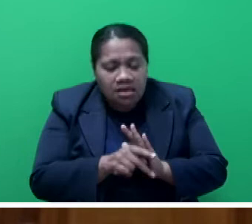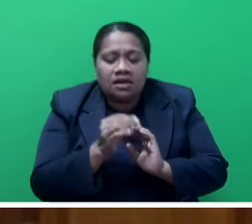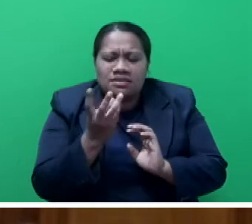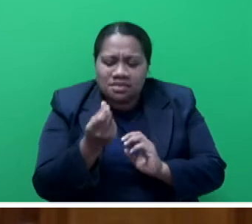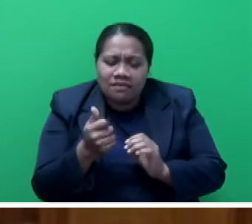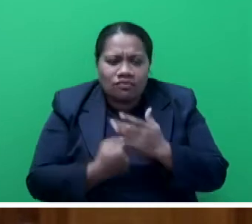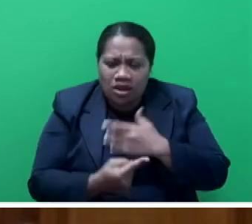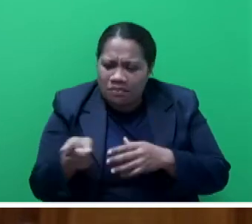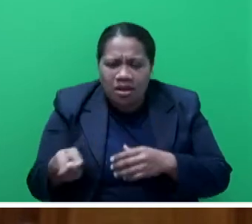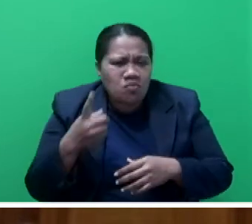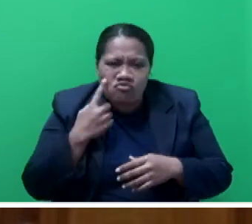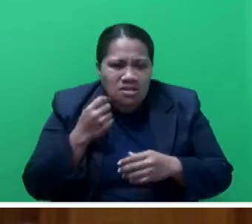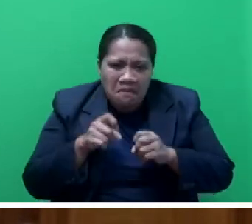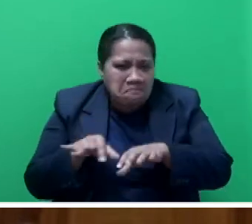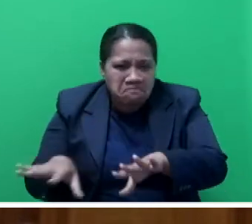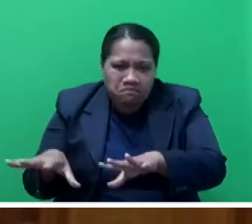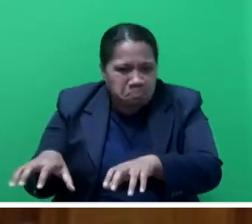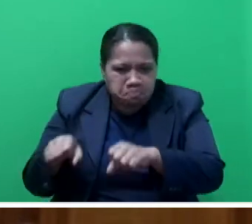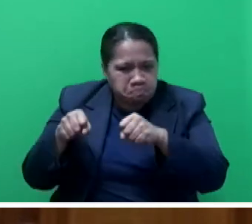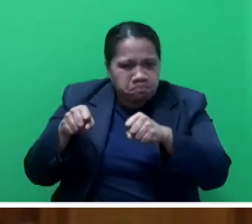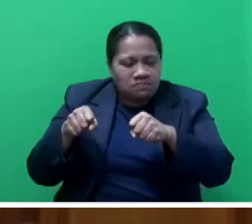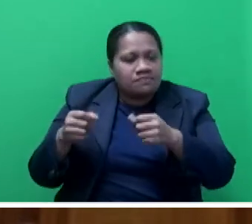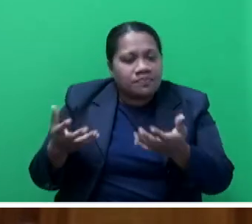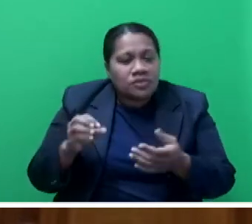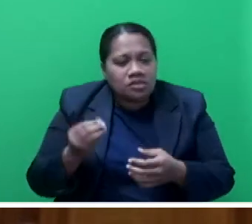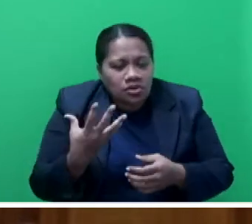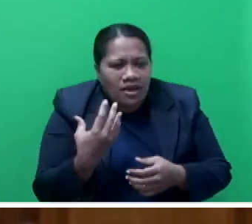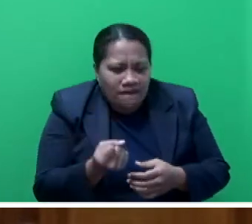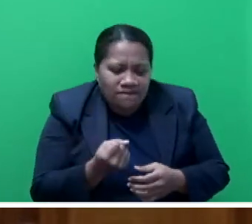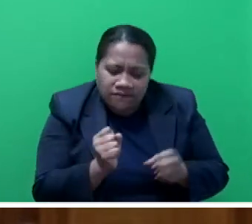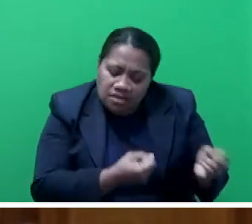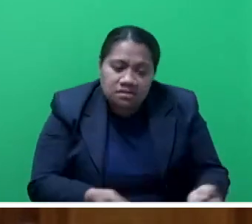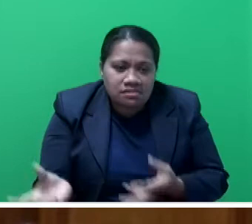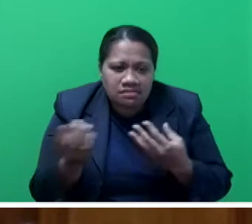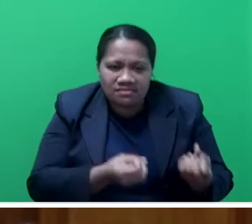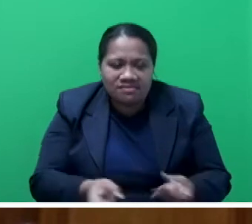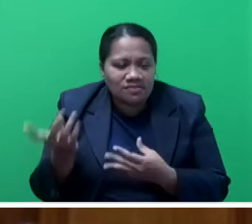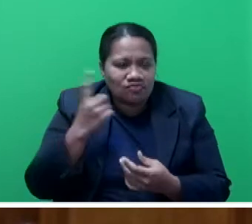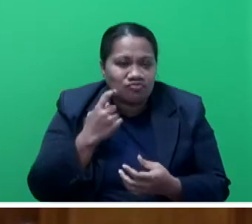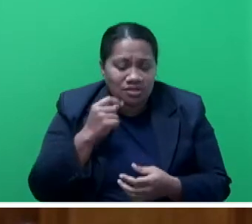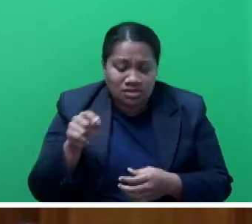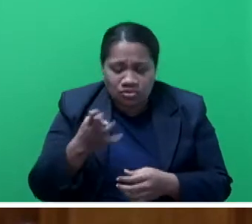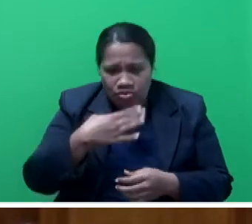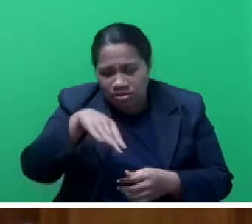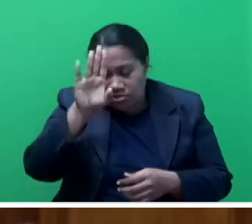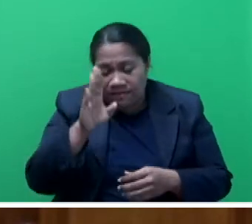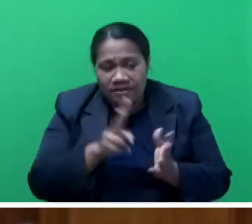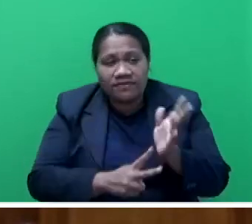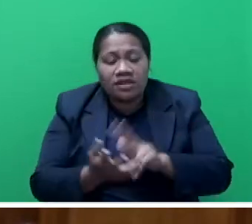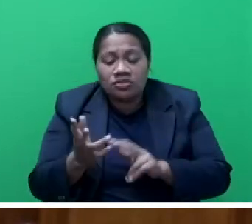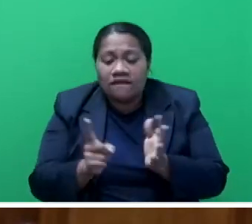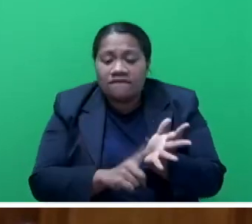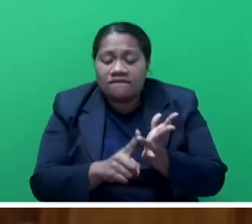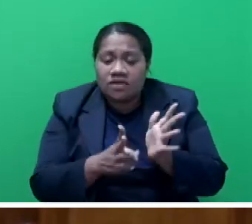getting water at all. There was intermittent supply to the chiefly village of Lomanikoro. That